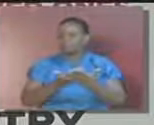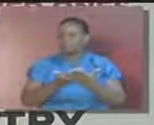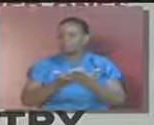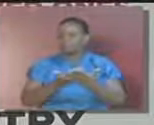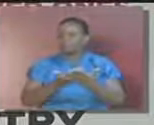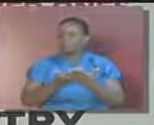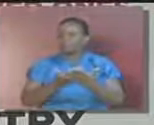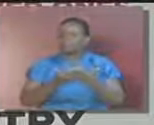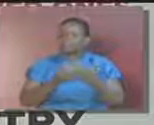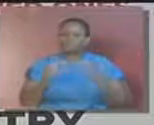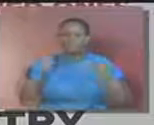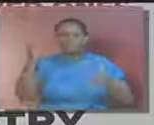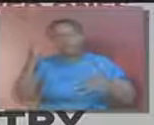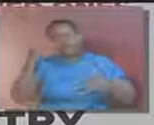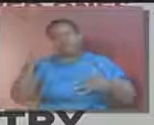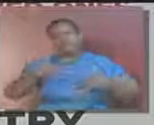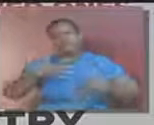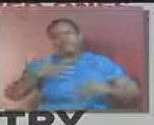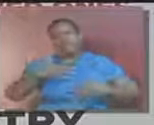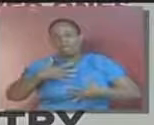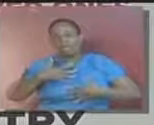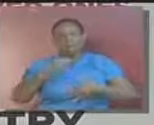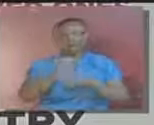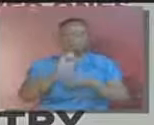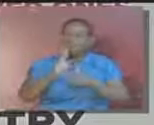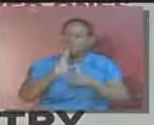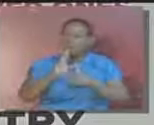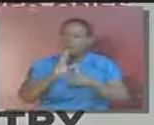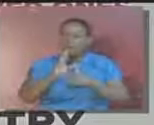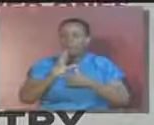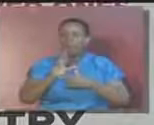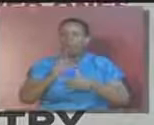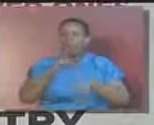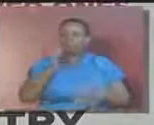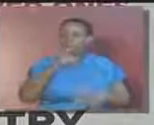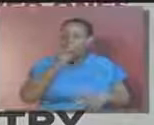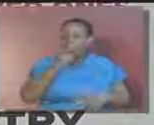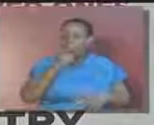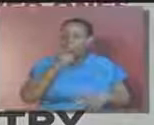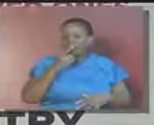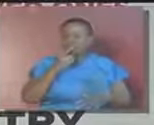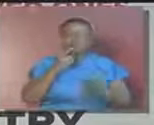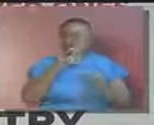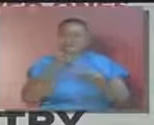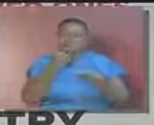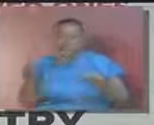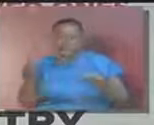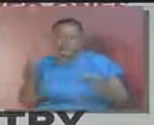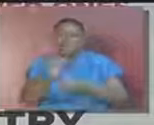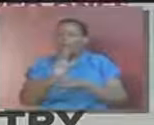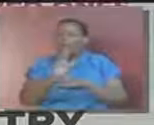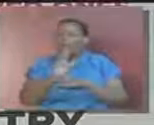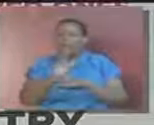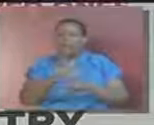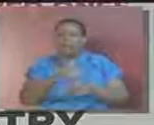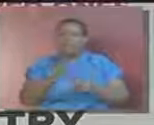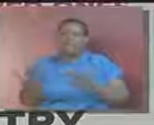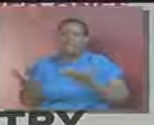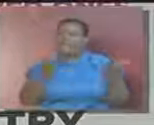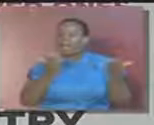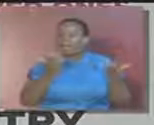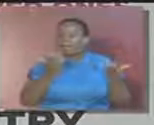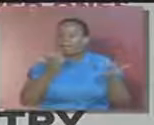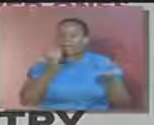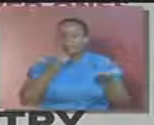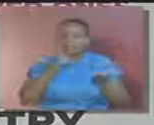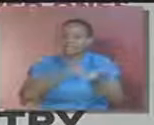doctor stating you're asthmatic, diabetic, walk with your medication in your name, some kind of proof